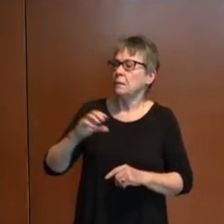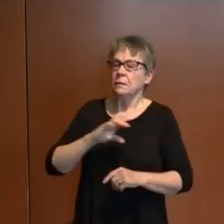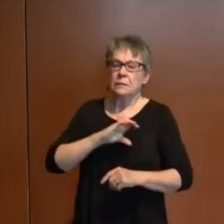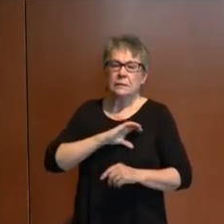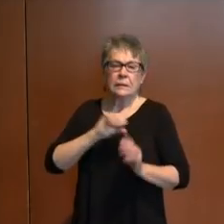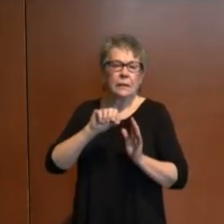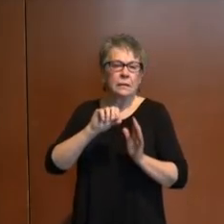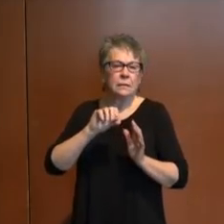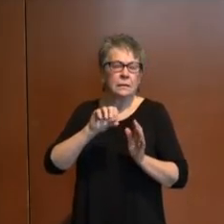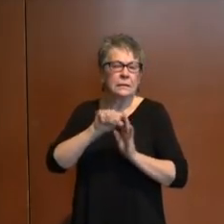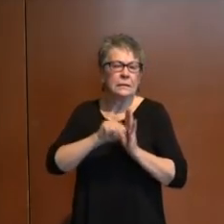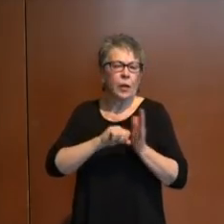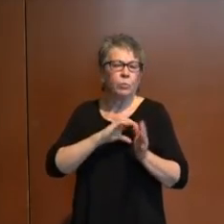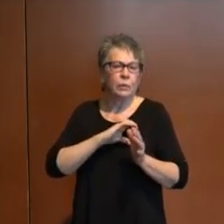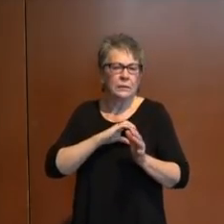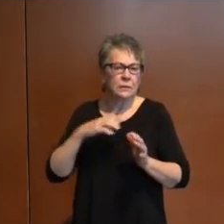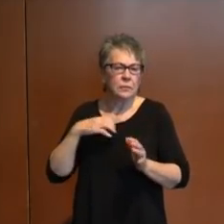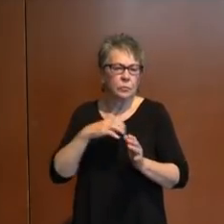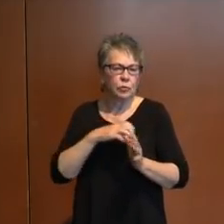us today.